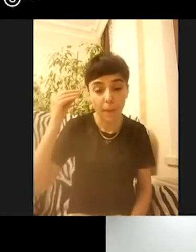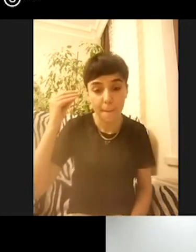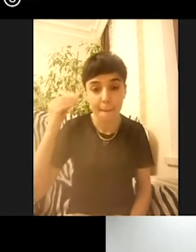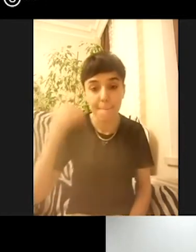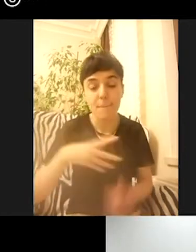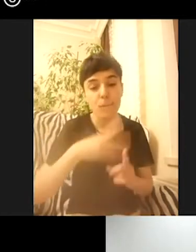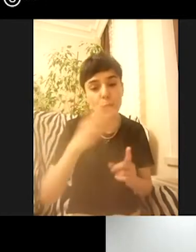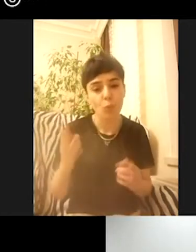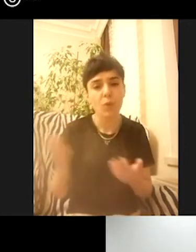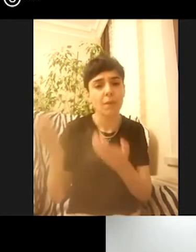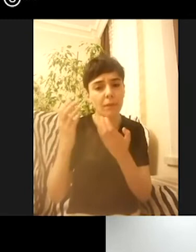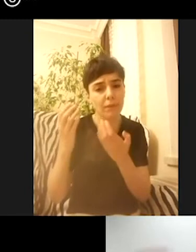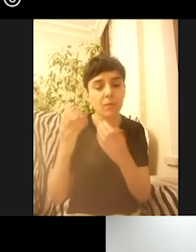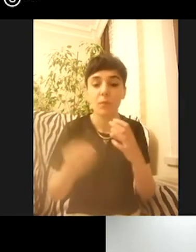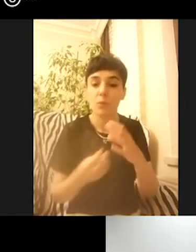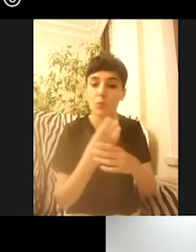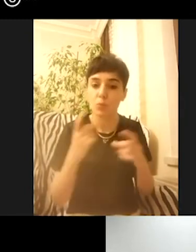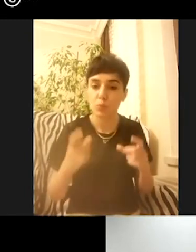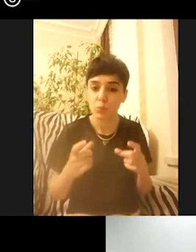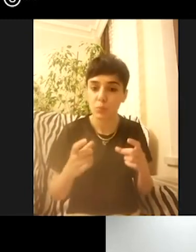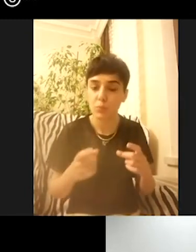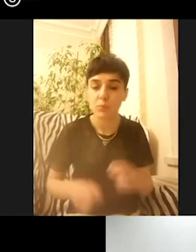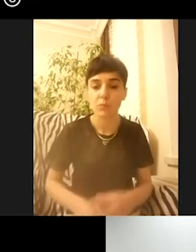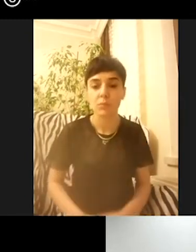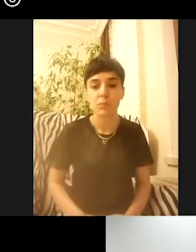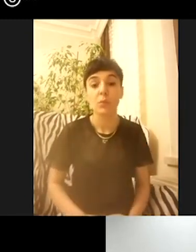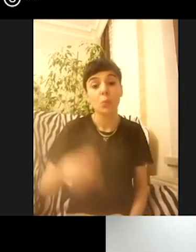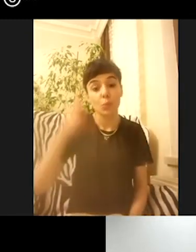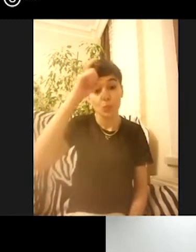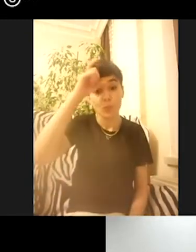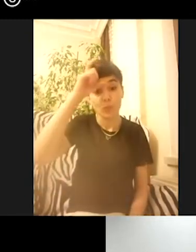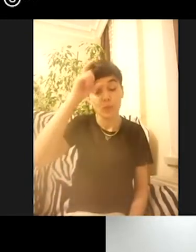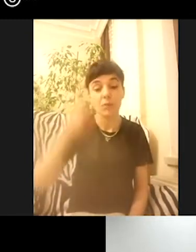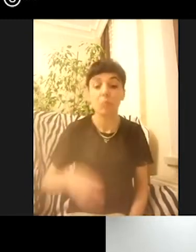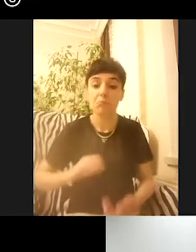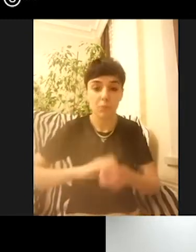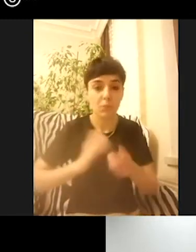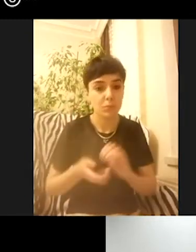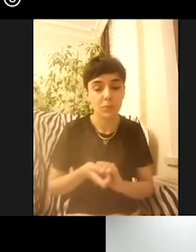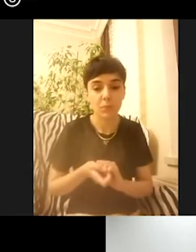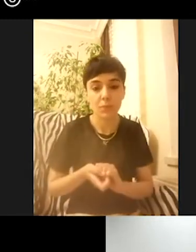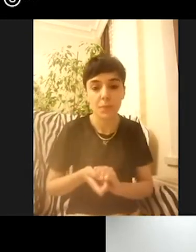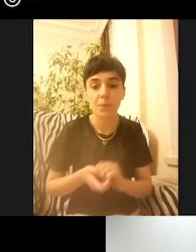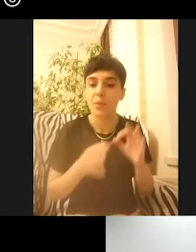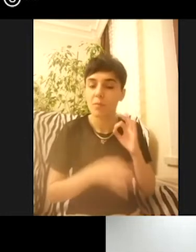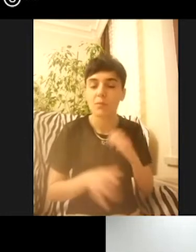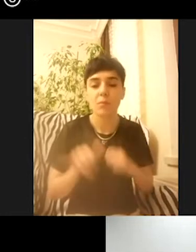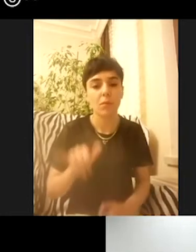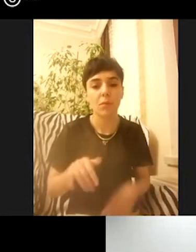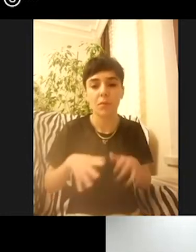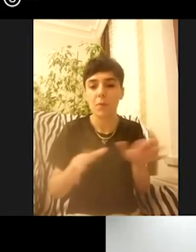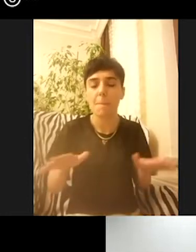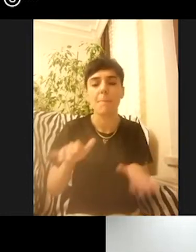would say they are human rights embracing and really truly in